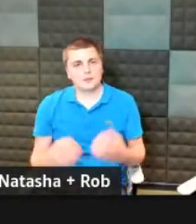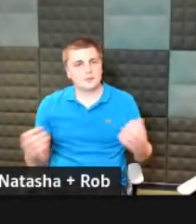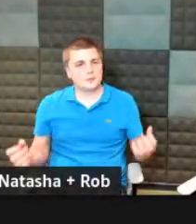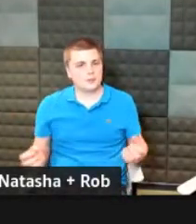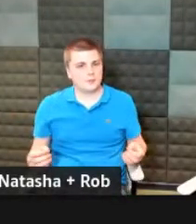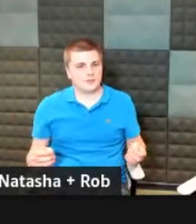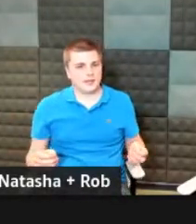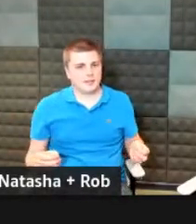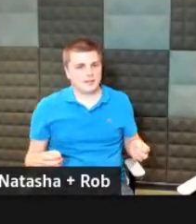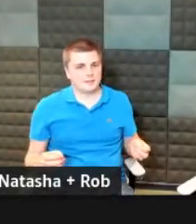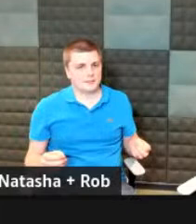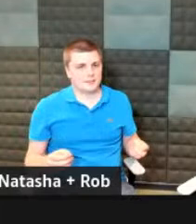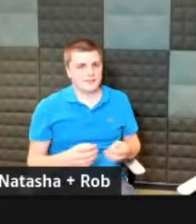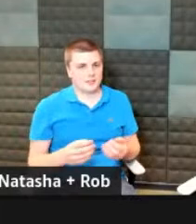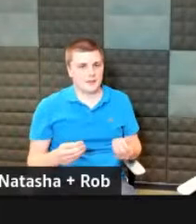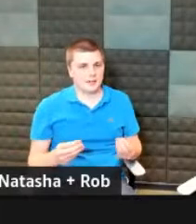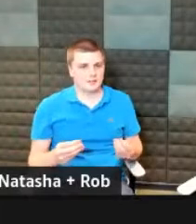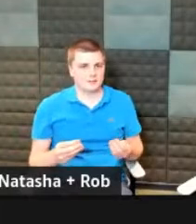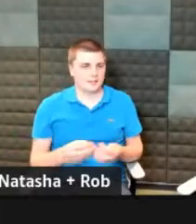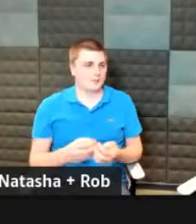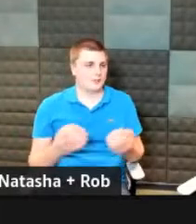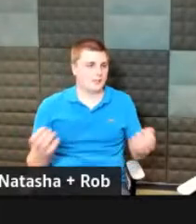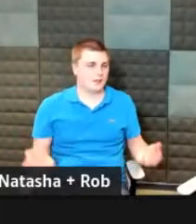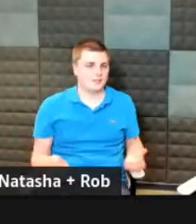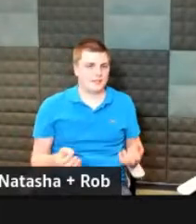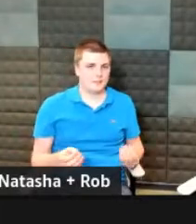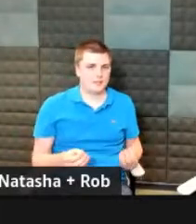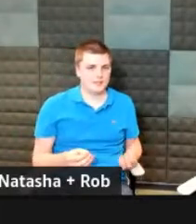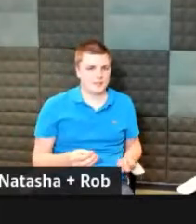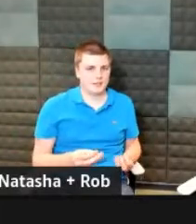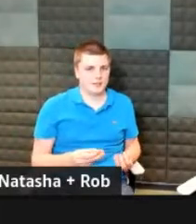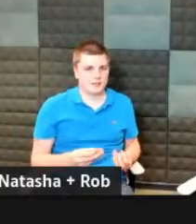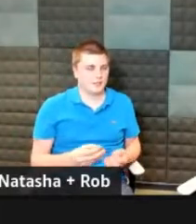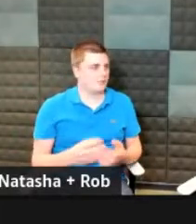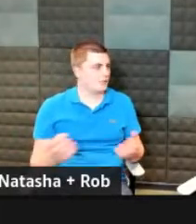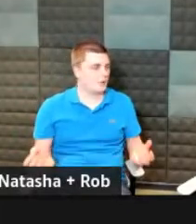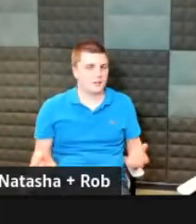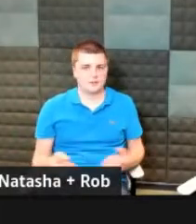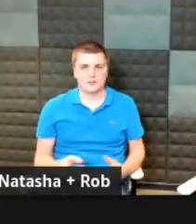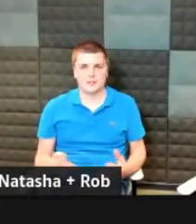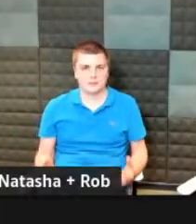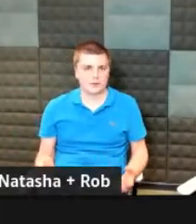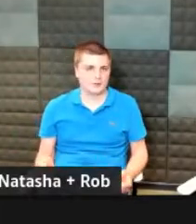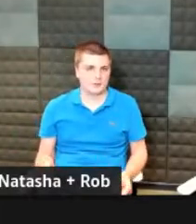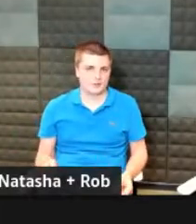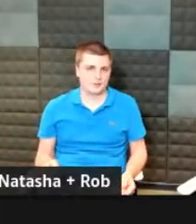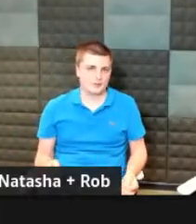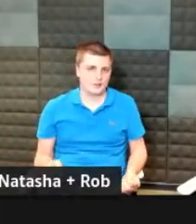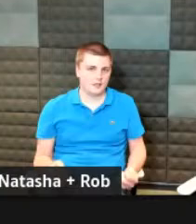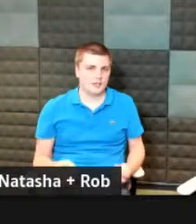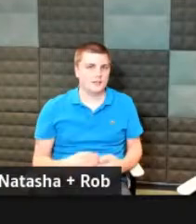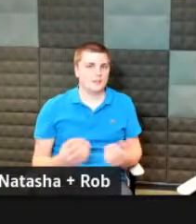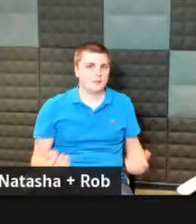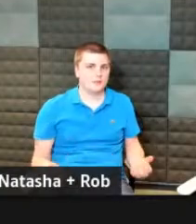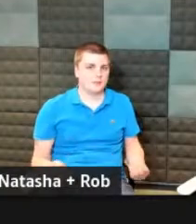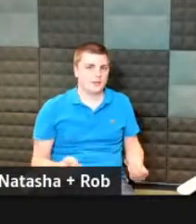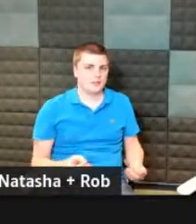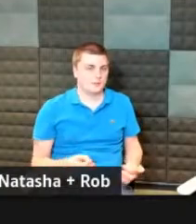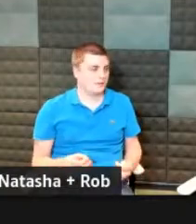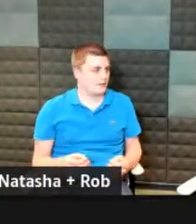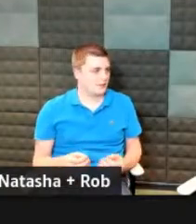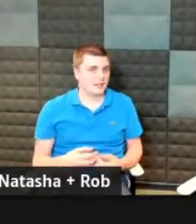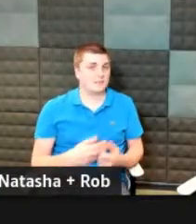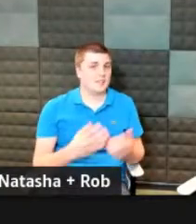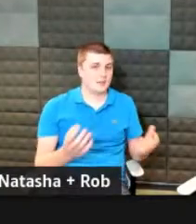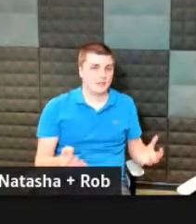It's also important when scaling to think about and to achieve high availability to spread our workloads across different fault domains. And these fault domains could